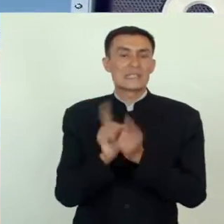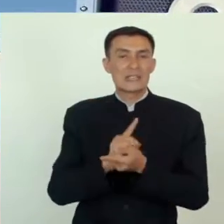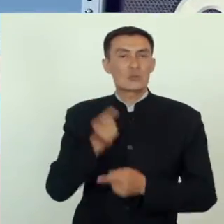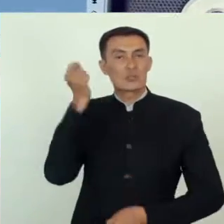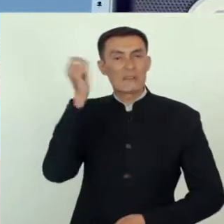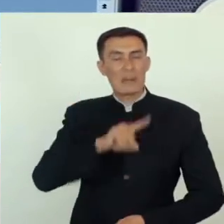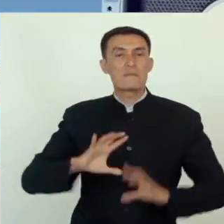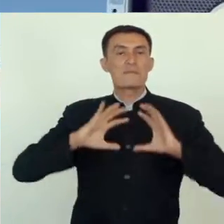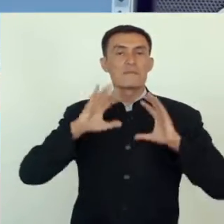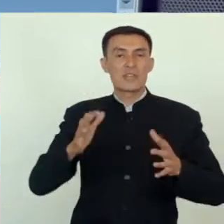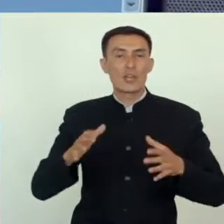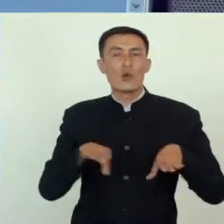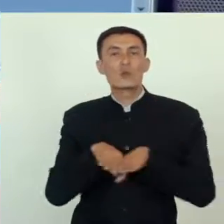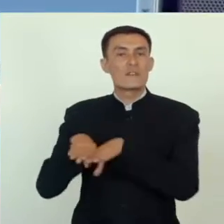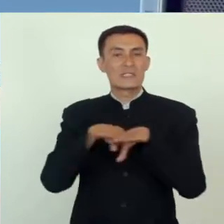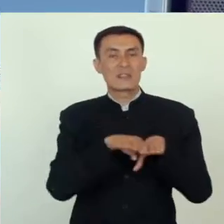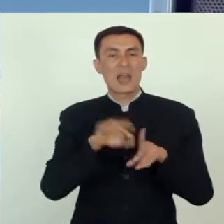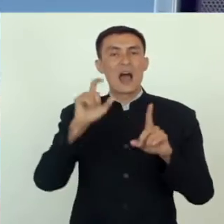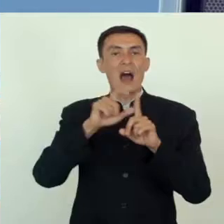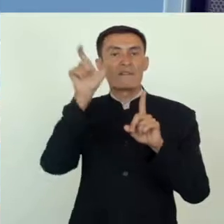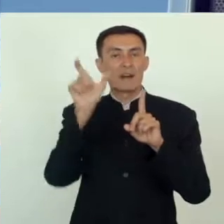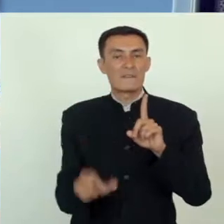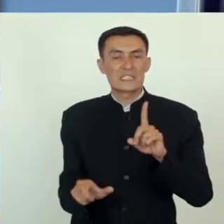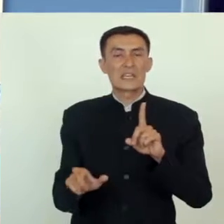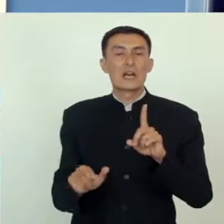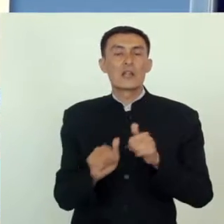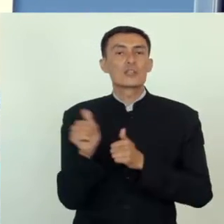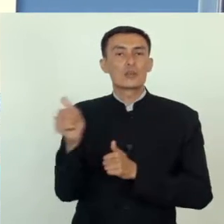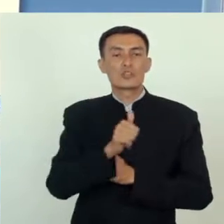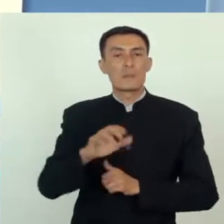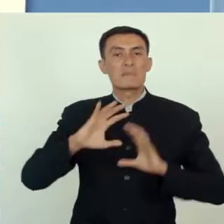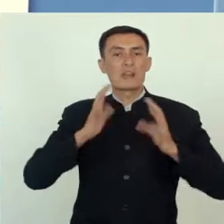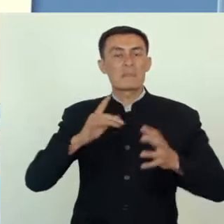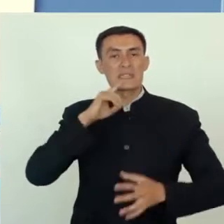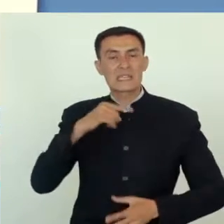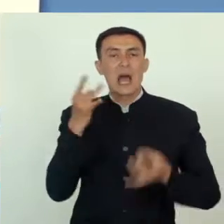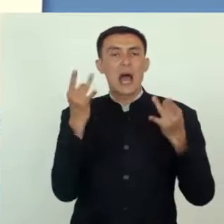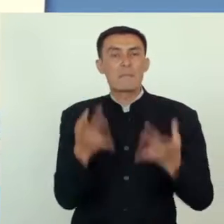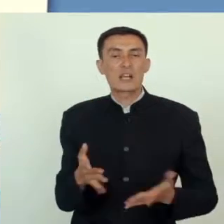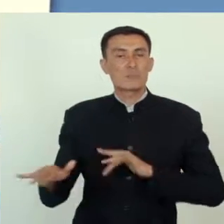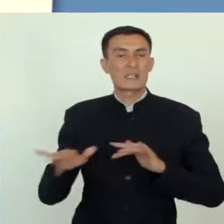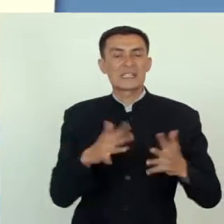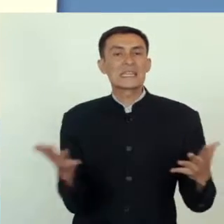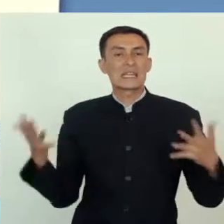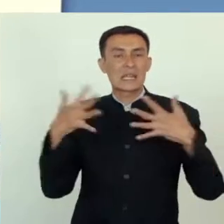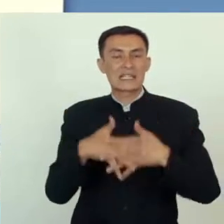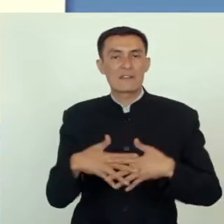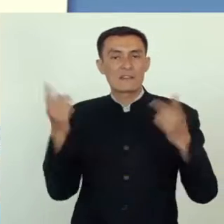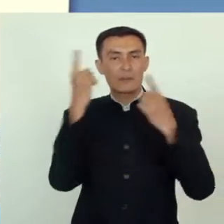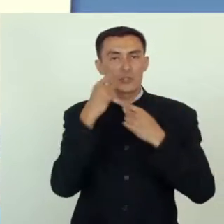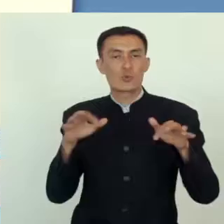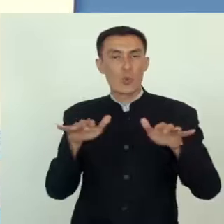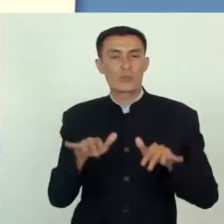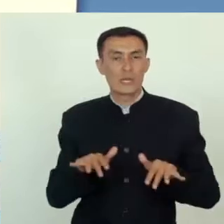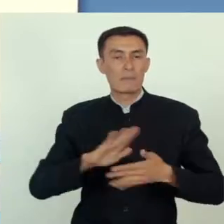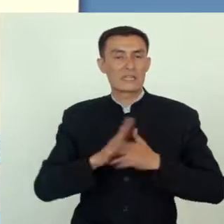languages to facilitate the process of integration into information age. This will ensure the proper integration of the Kazakh language into